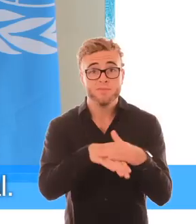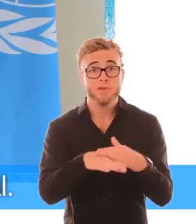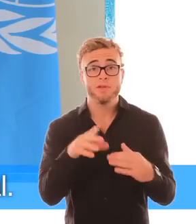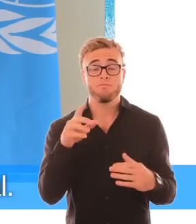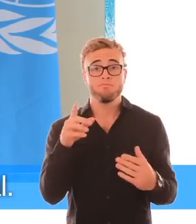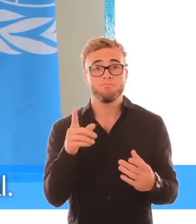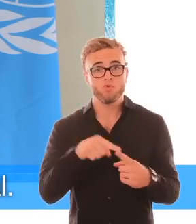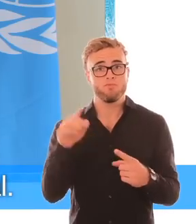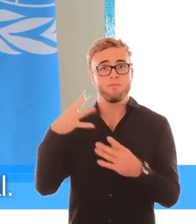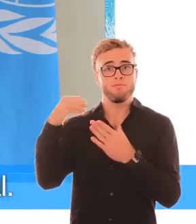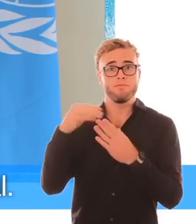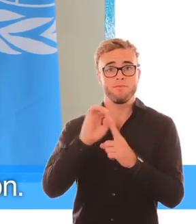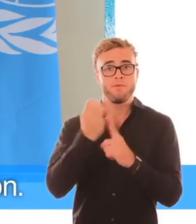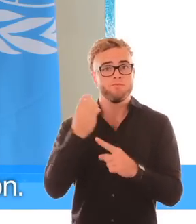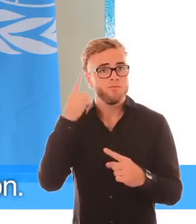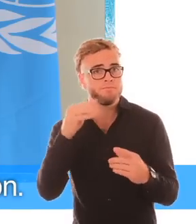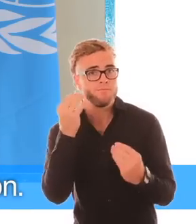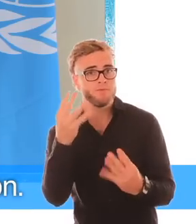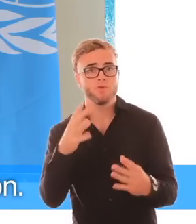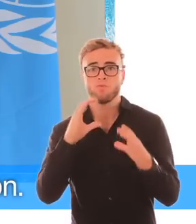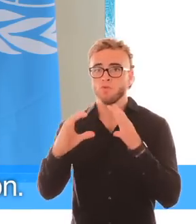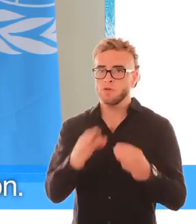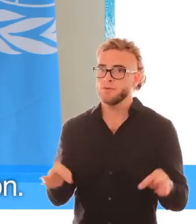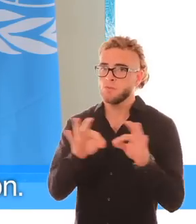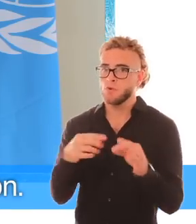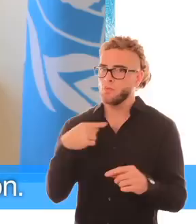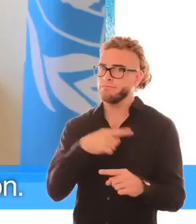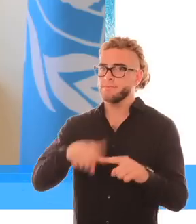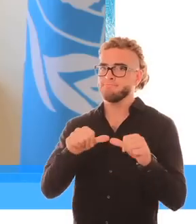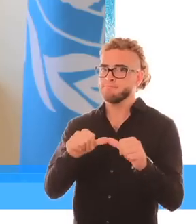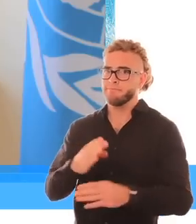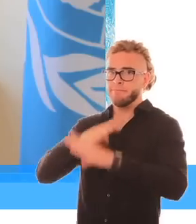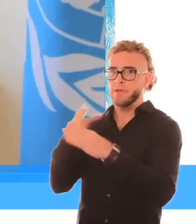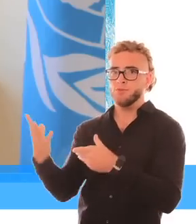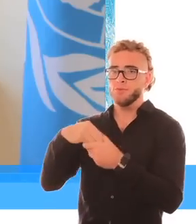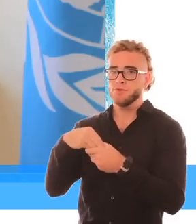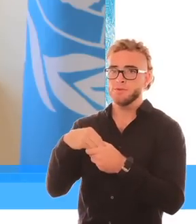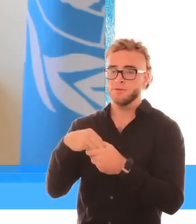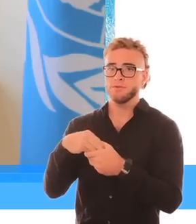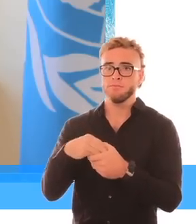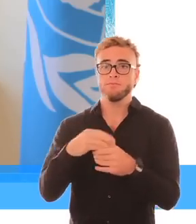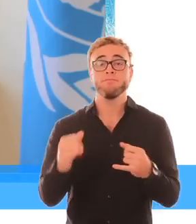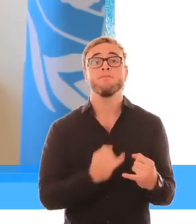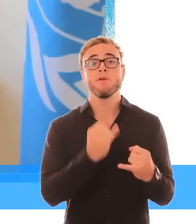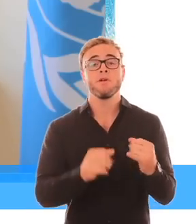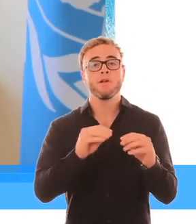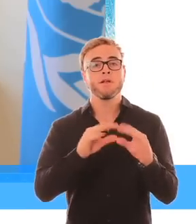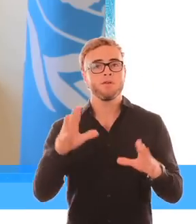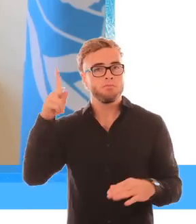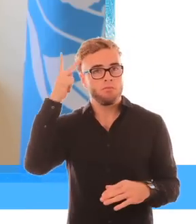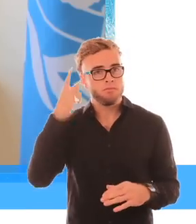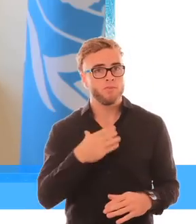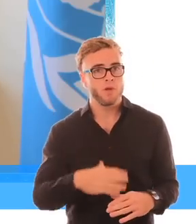to communication is critical. We cannot continue to build barriers to inclusion. Finally, clear political will and allocation of